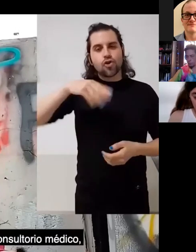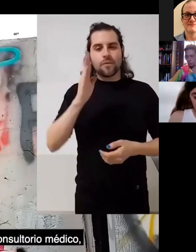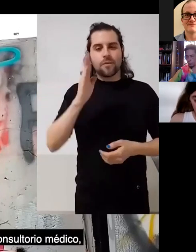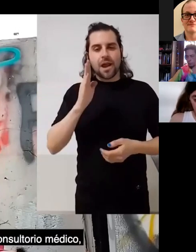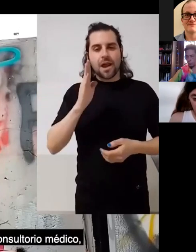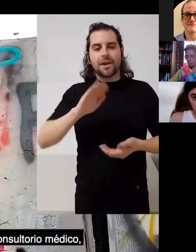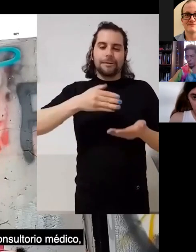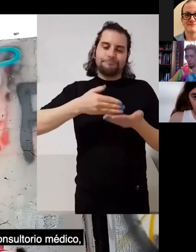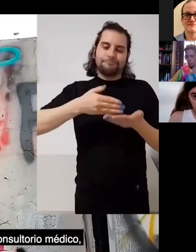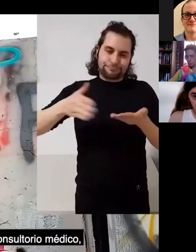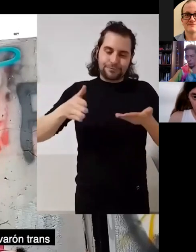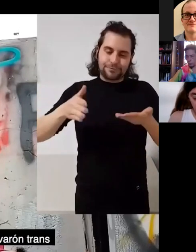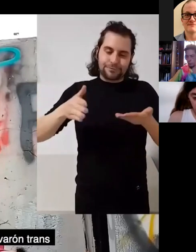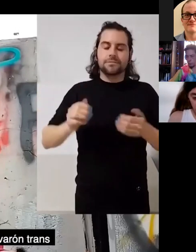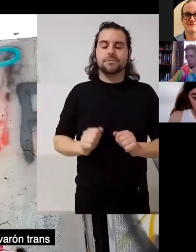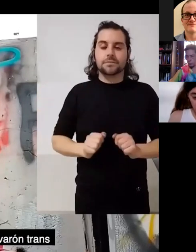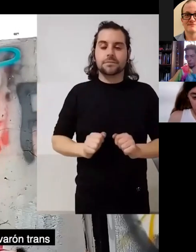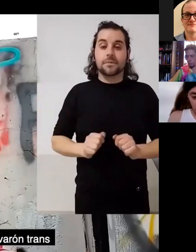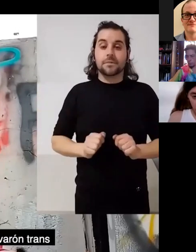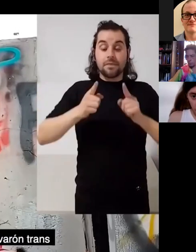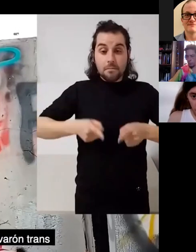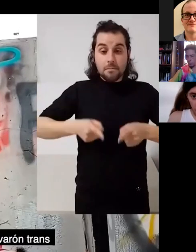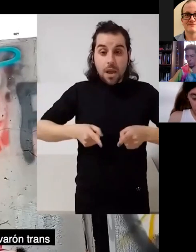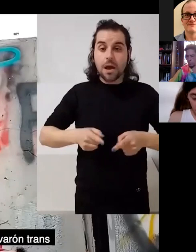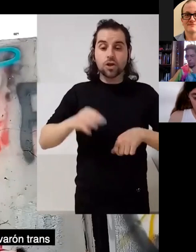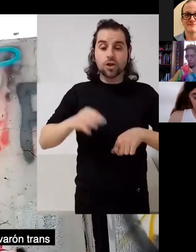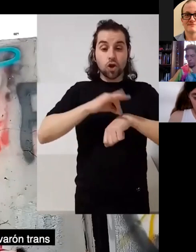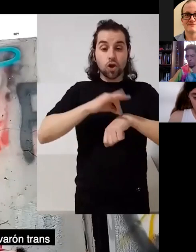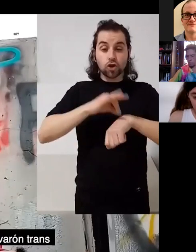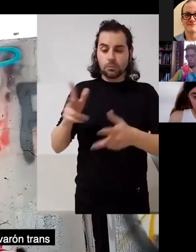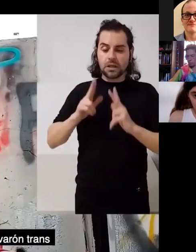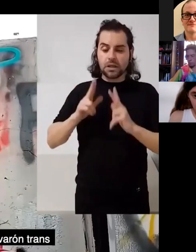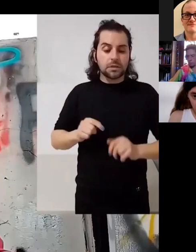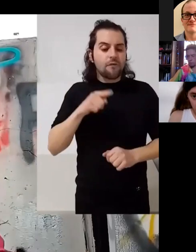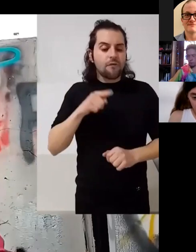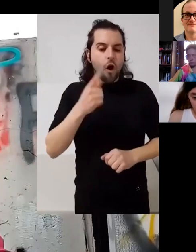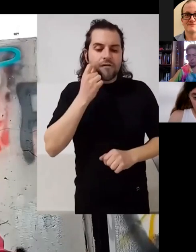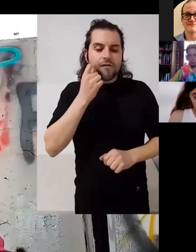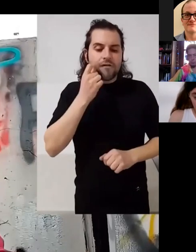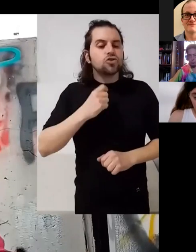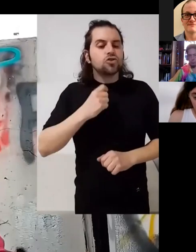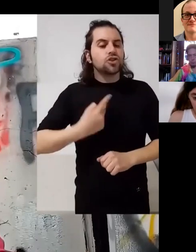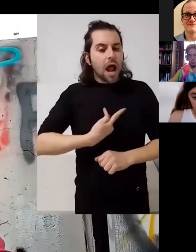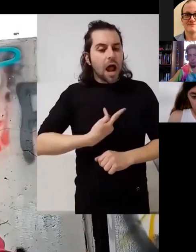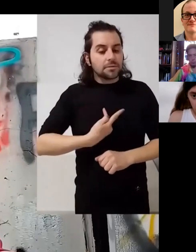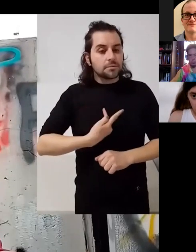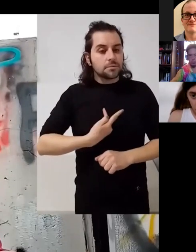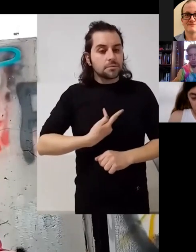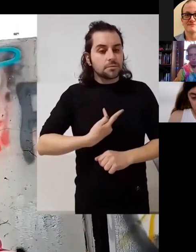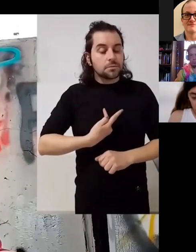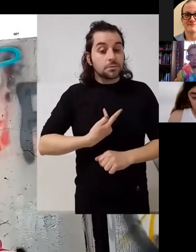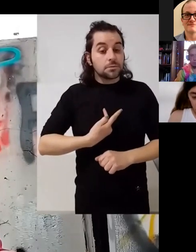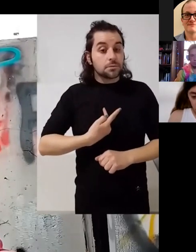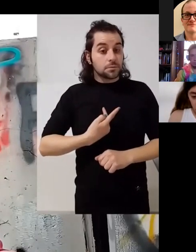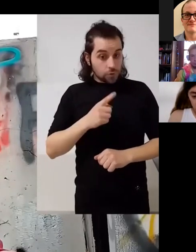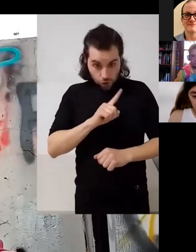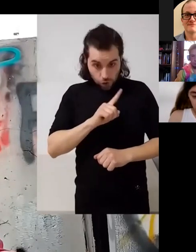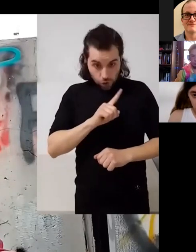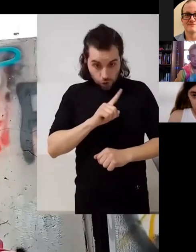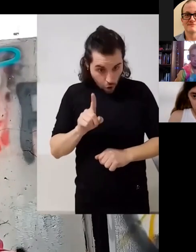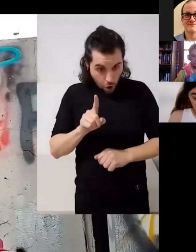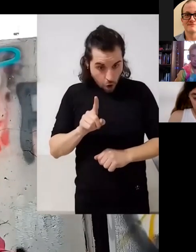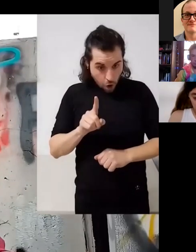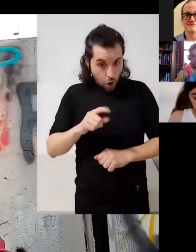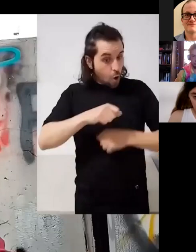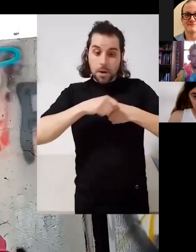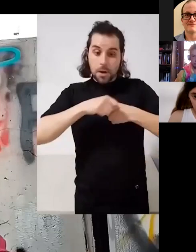other non-binary possibilities. And when I'm at the doctor's appointment, they tell me